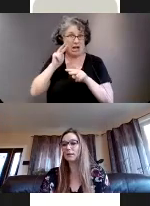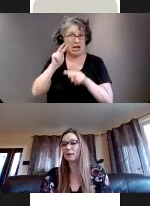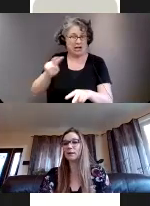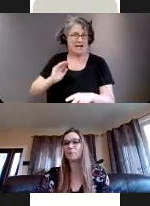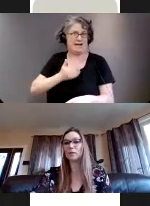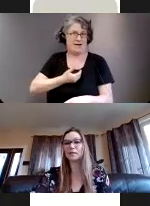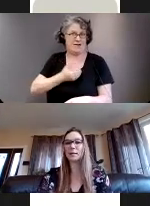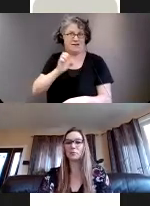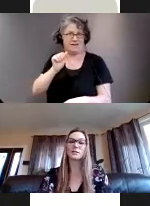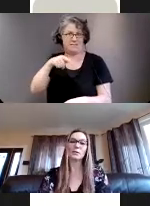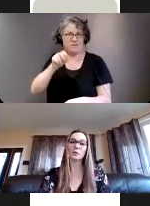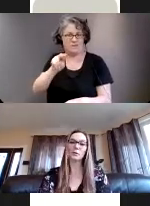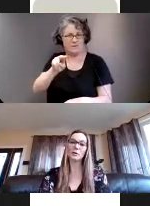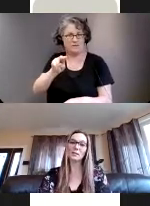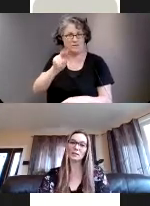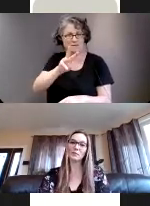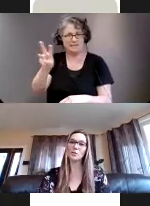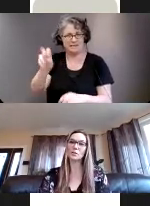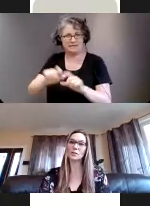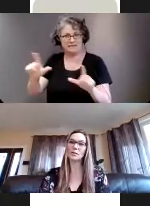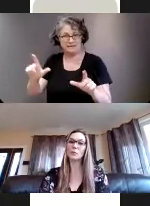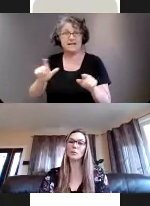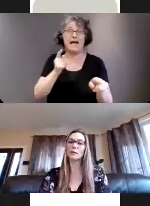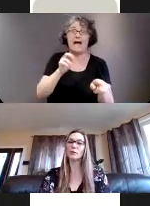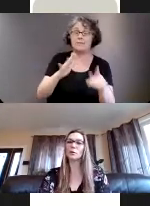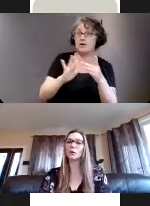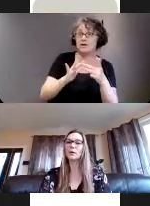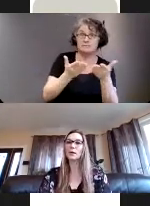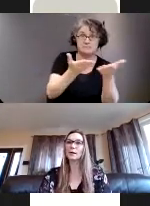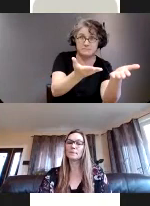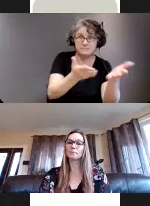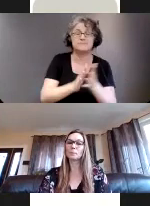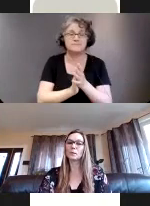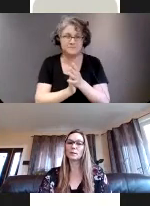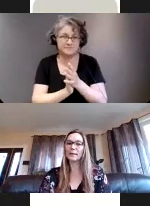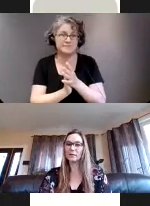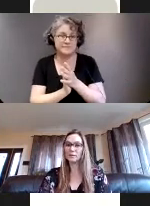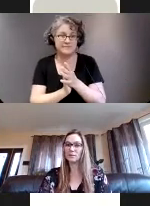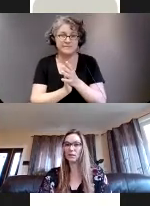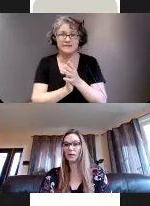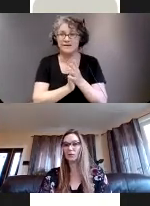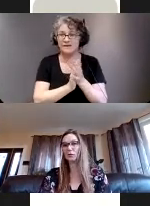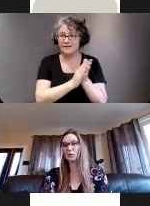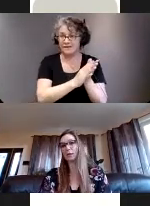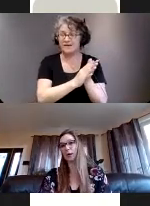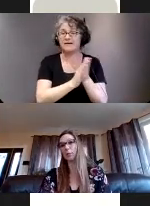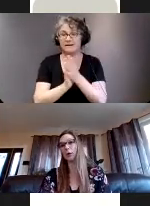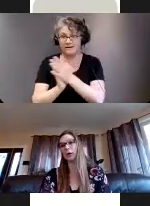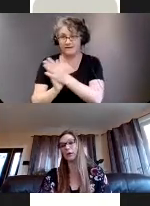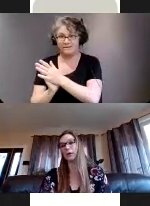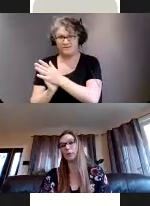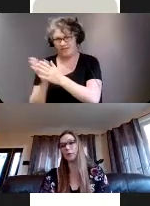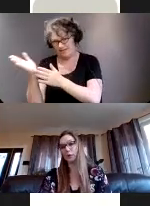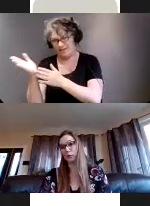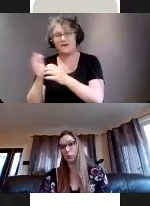website. And as Amber said, her contact information is here. We'll give you the links to the PowerPoint